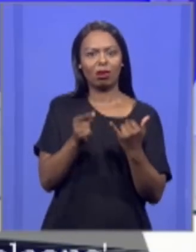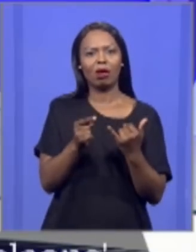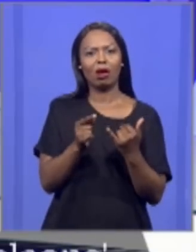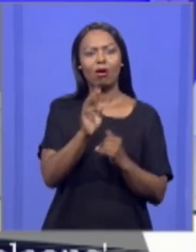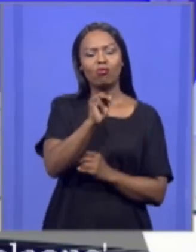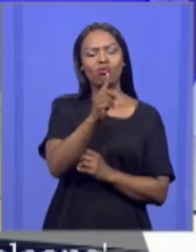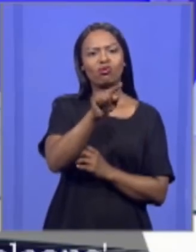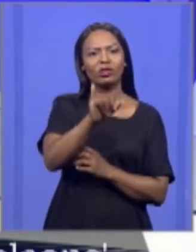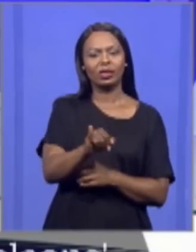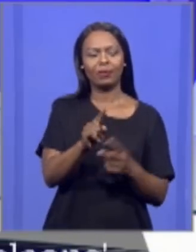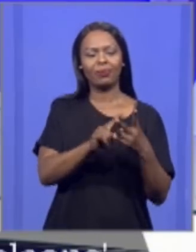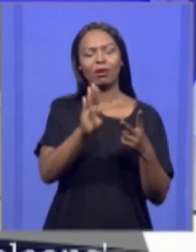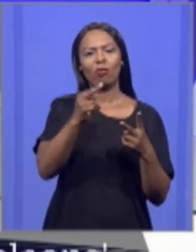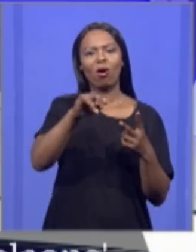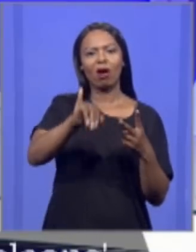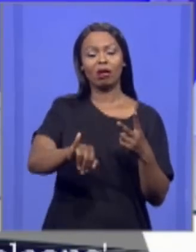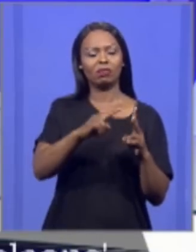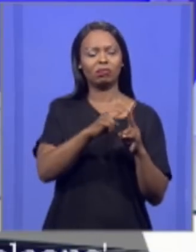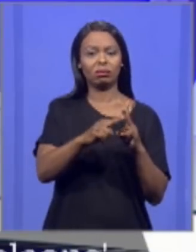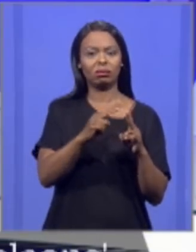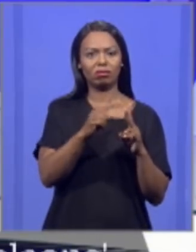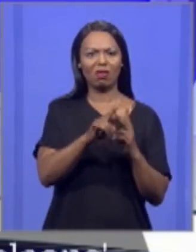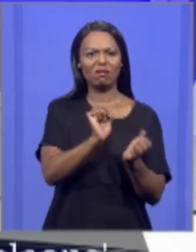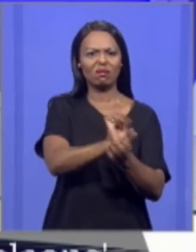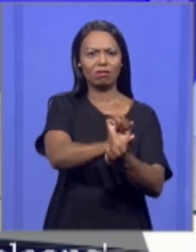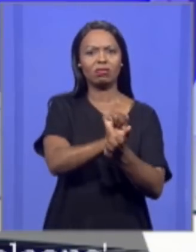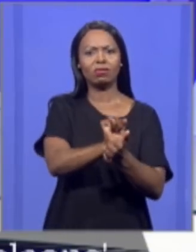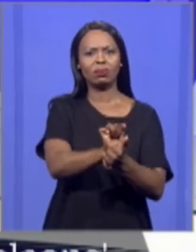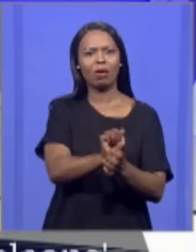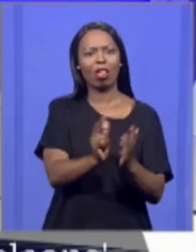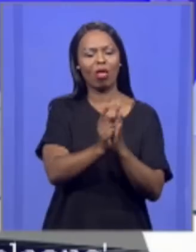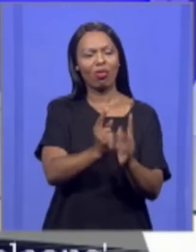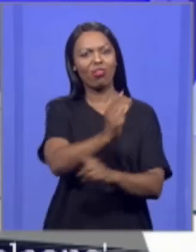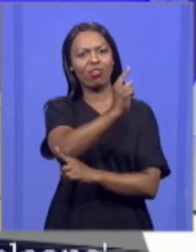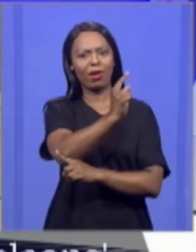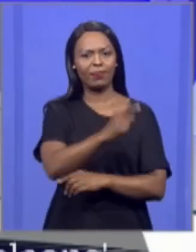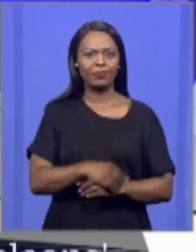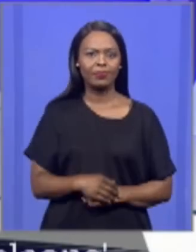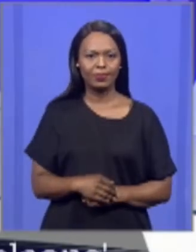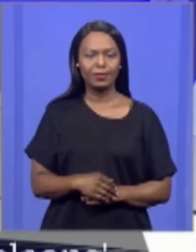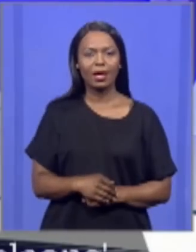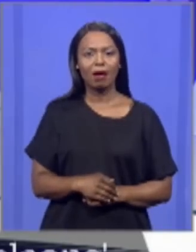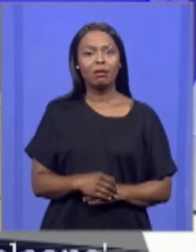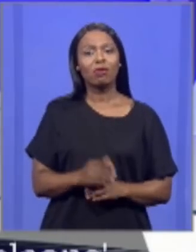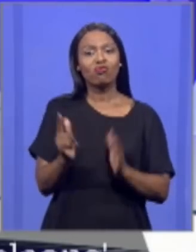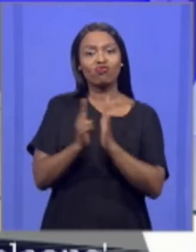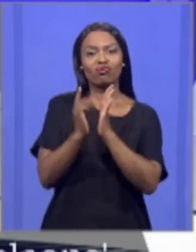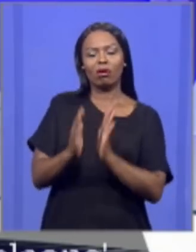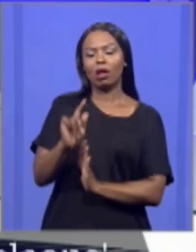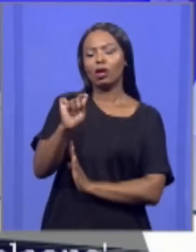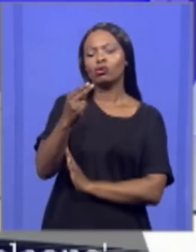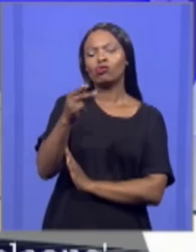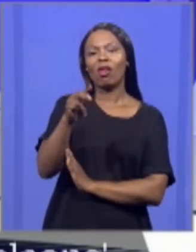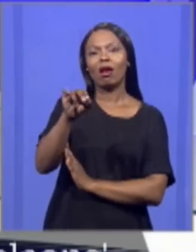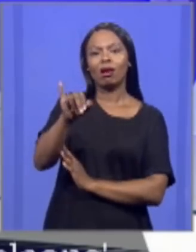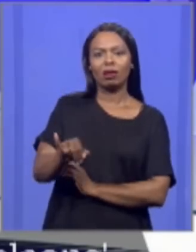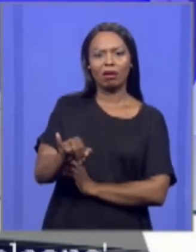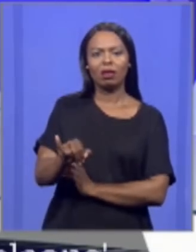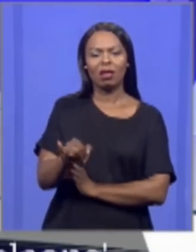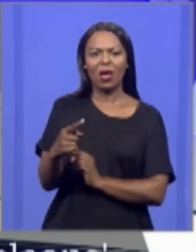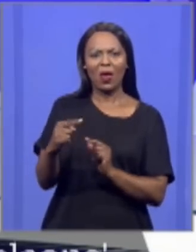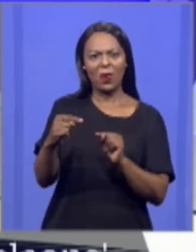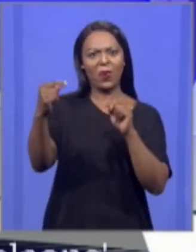Muzi Sibiya le Bongani Ntanzi ba golegilwe ka mokgwa o sego molaong. Moadvokata Thulani Mngomezulu o